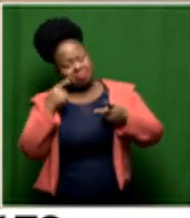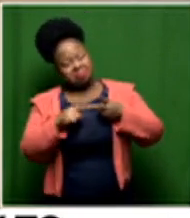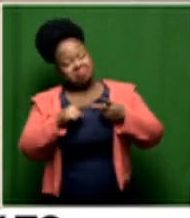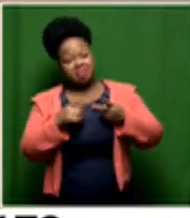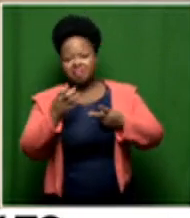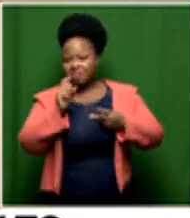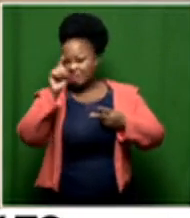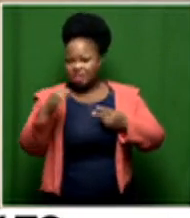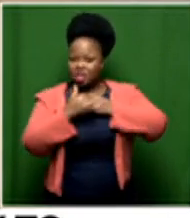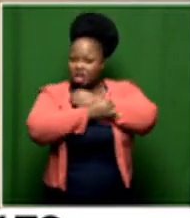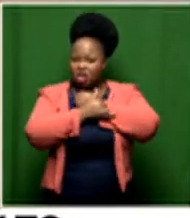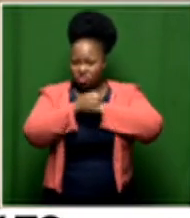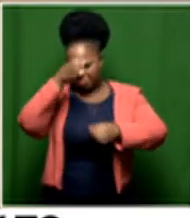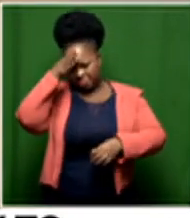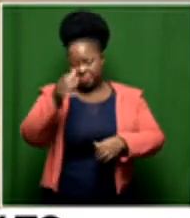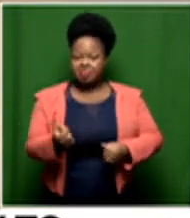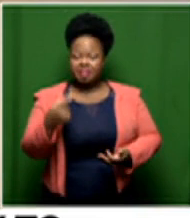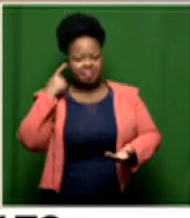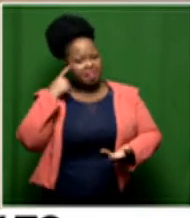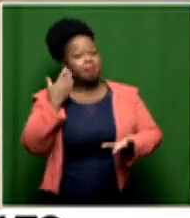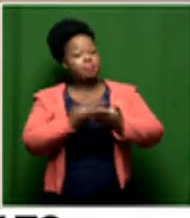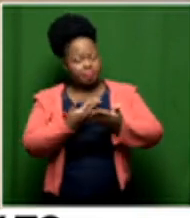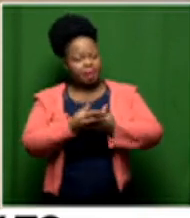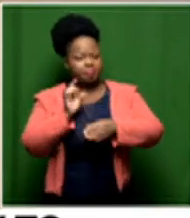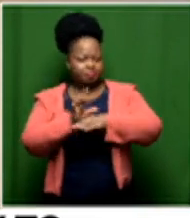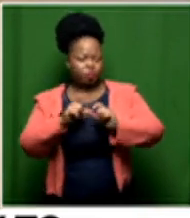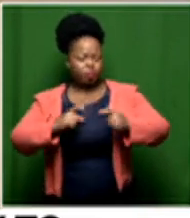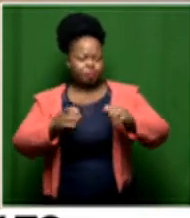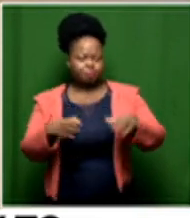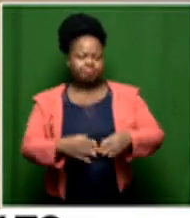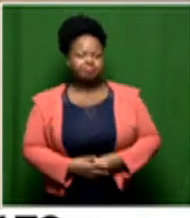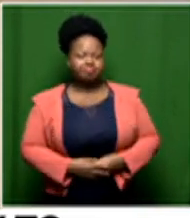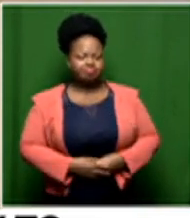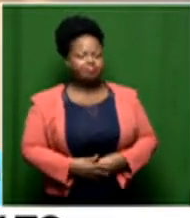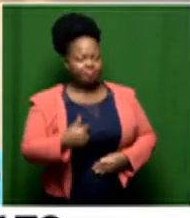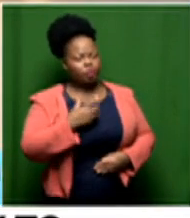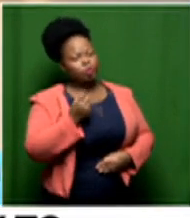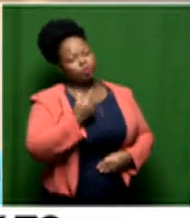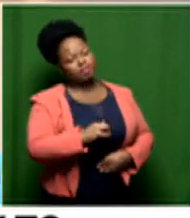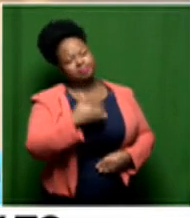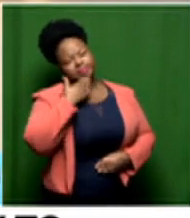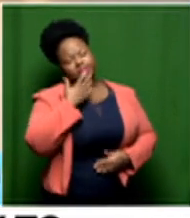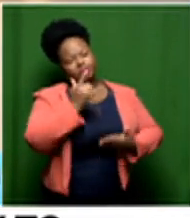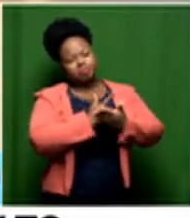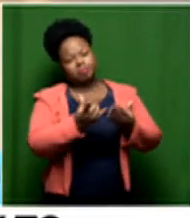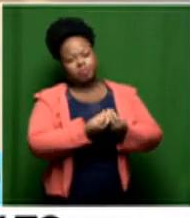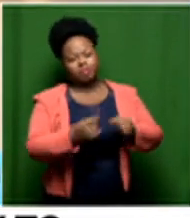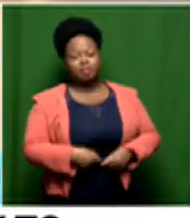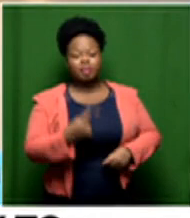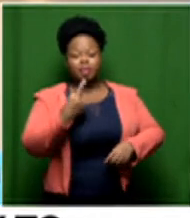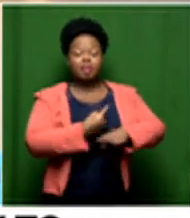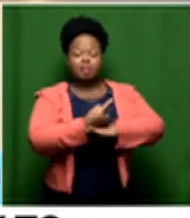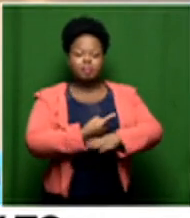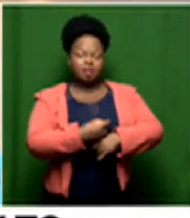of the country's expertise at his fingertips in his advisory committee. All right, I'll do that. Mark, thanks for talking to us. That's all happening in the next